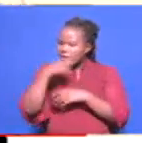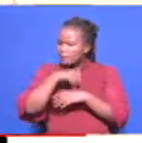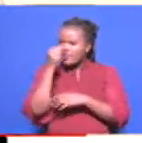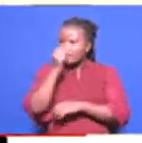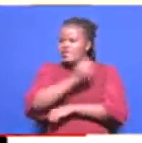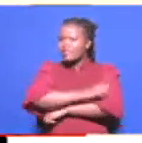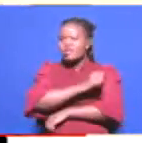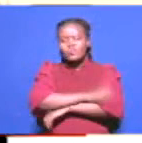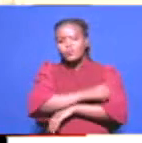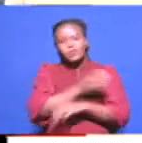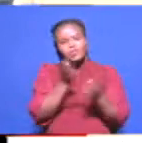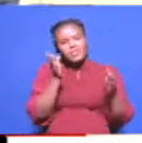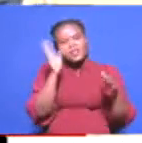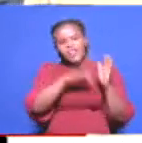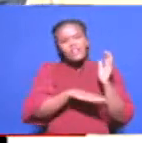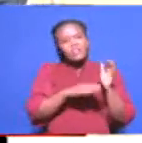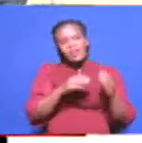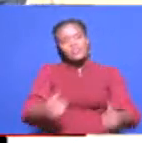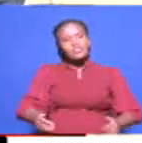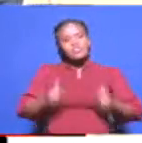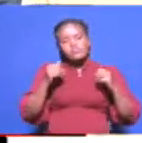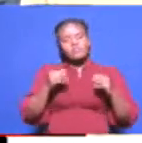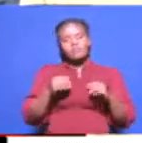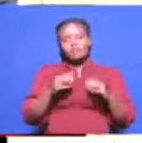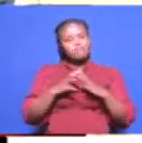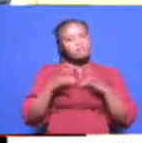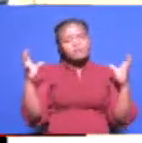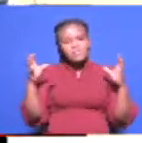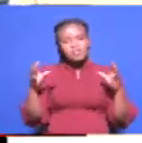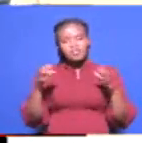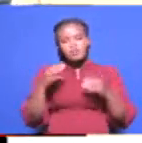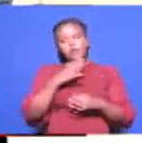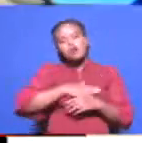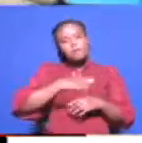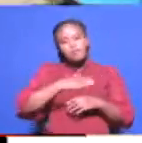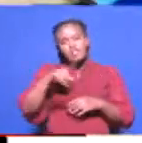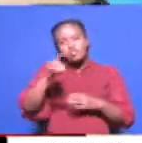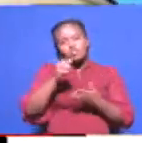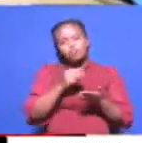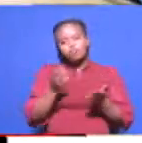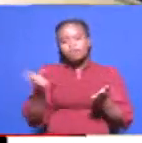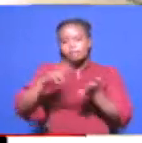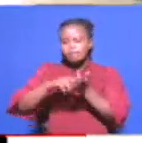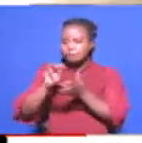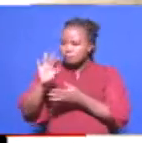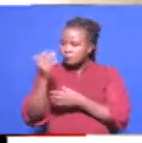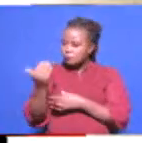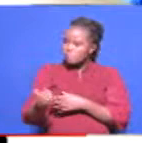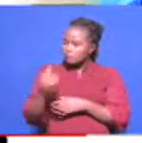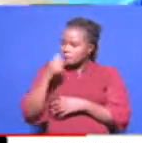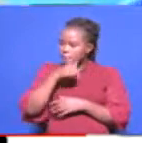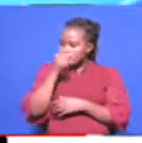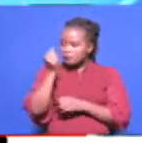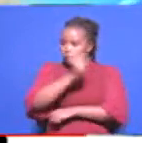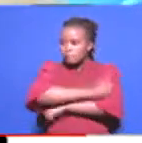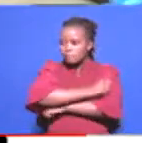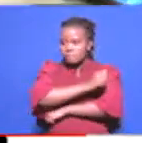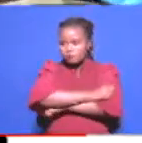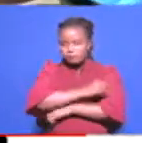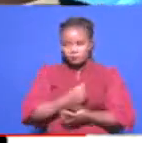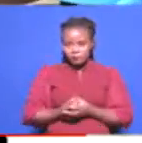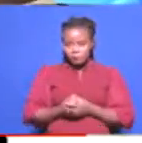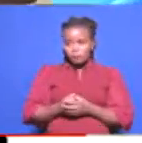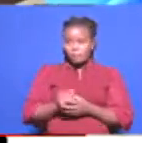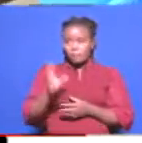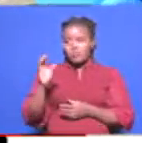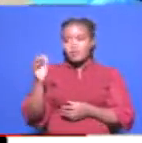to drink whiskey in the high clubs, please take your child to a private school. Professor Maguha, who spoke at Mochugucha